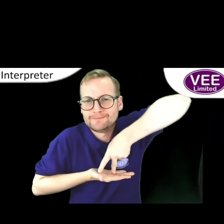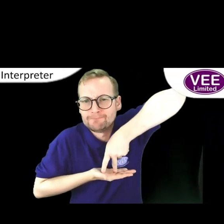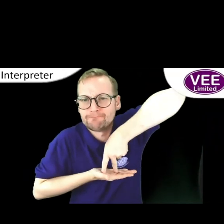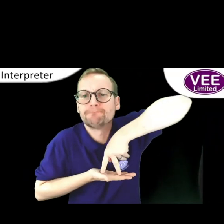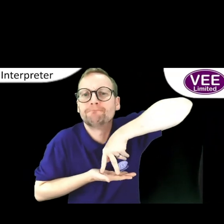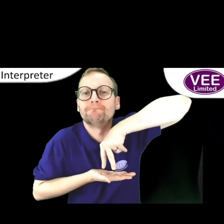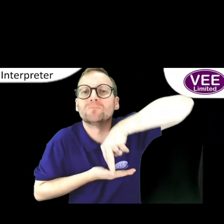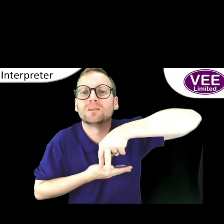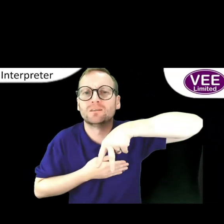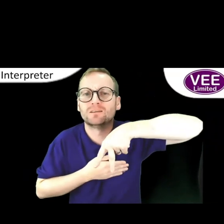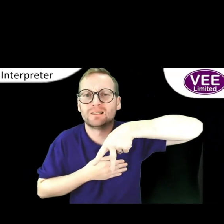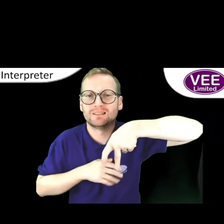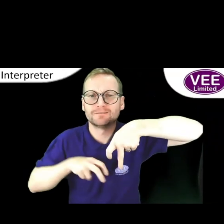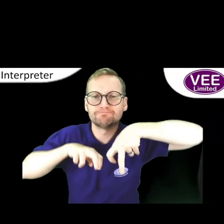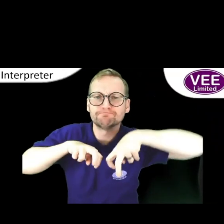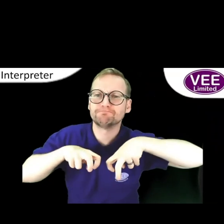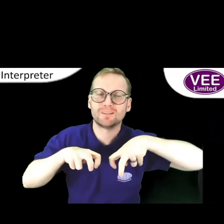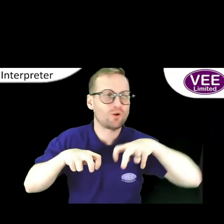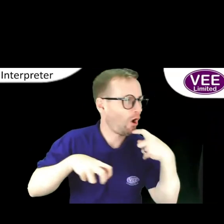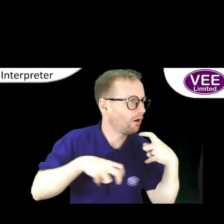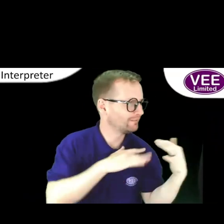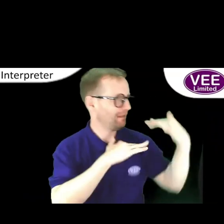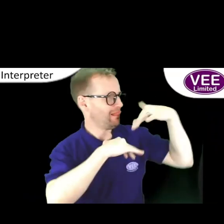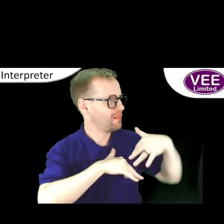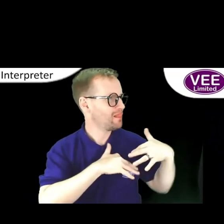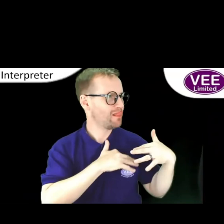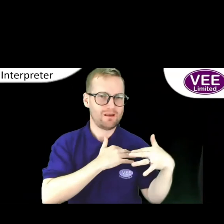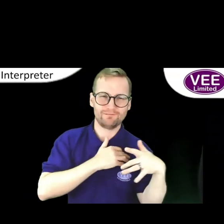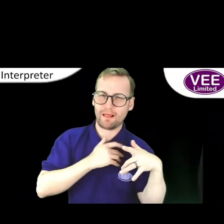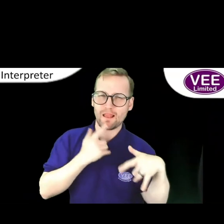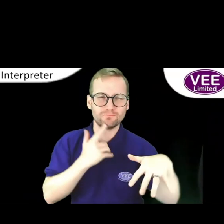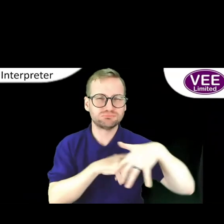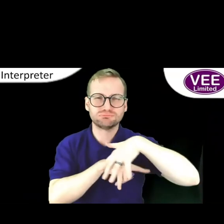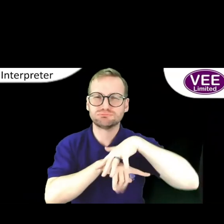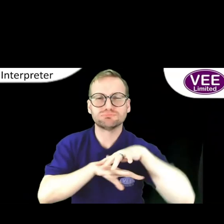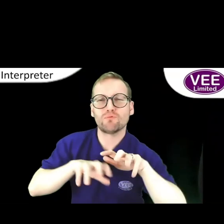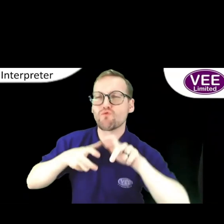The strange, ragged rocks were drawing near.